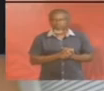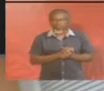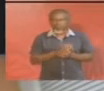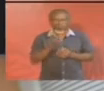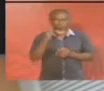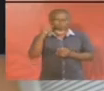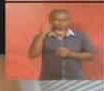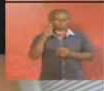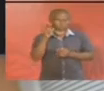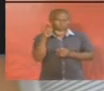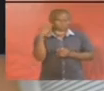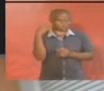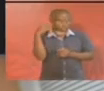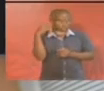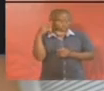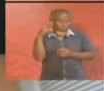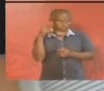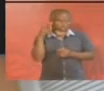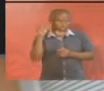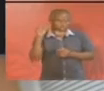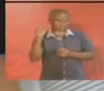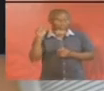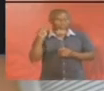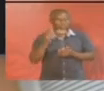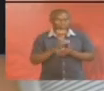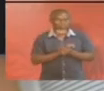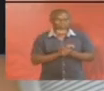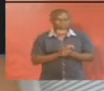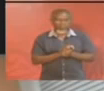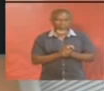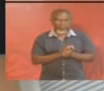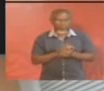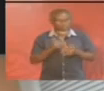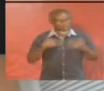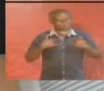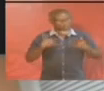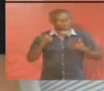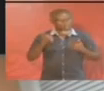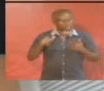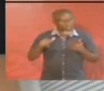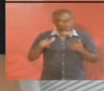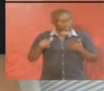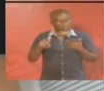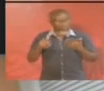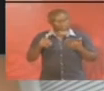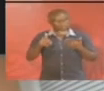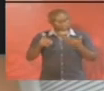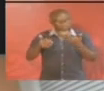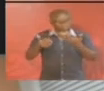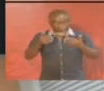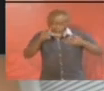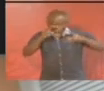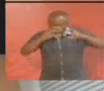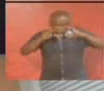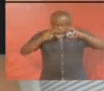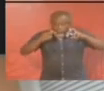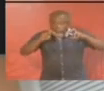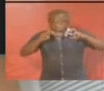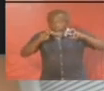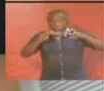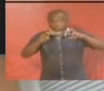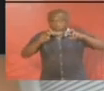My question is about, has there been any sort of assessment of